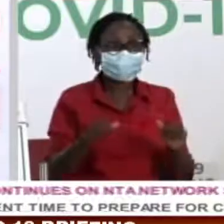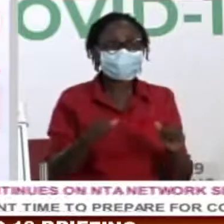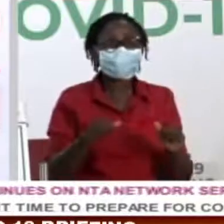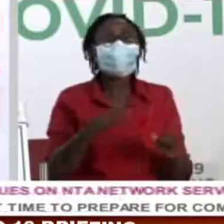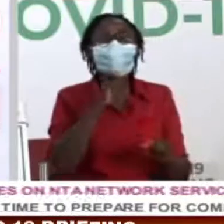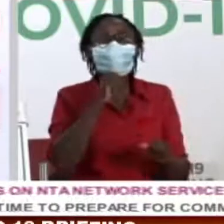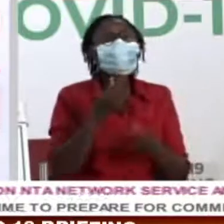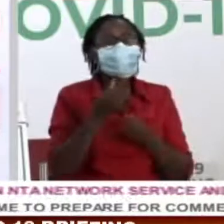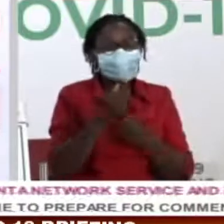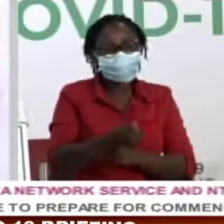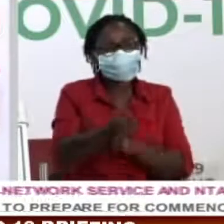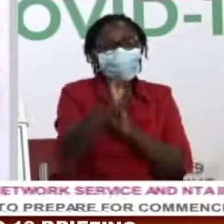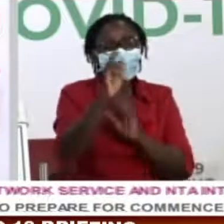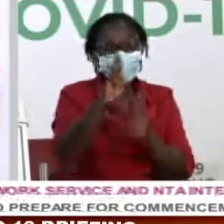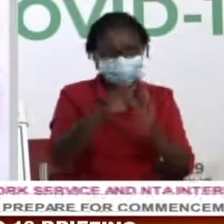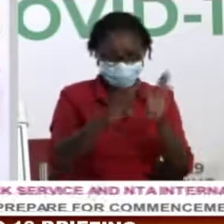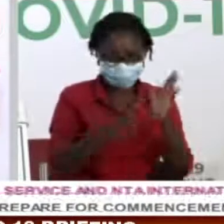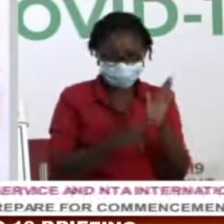non-pharmaceutical interventions.